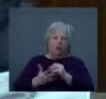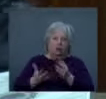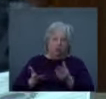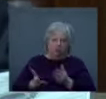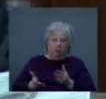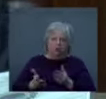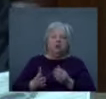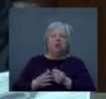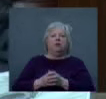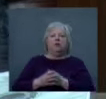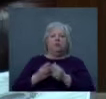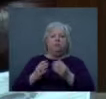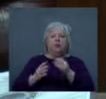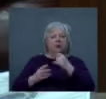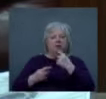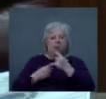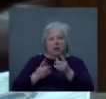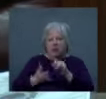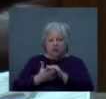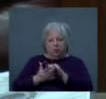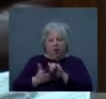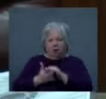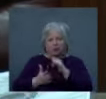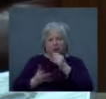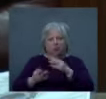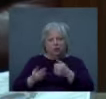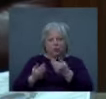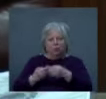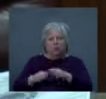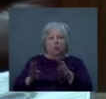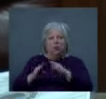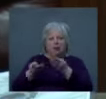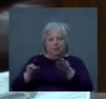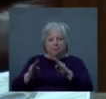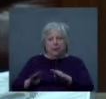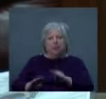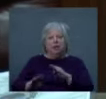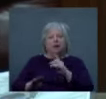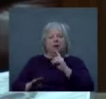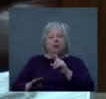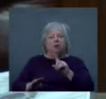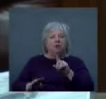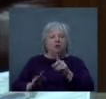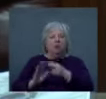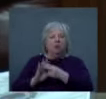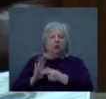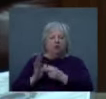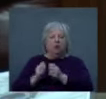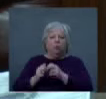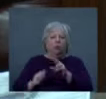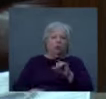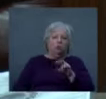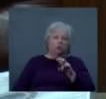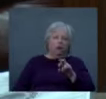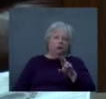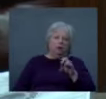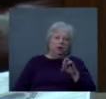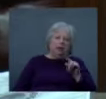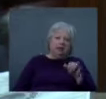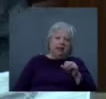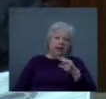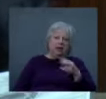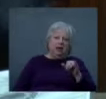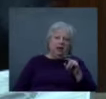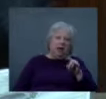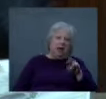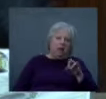Department, an ordinance to declare it impractical and infeasible to bid, to authorize the city manager to issue a sole source purchase order to River City Hydraulics in an amount not